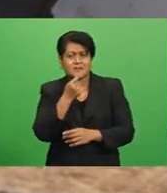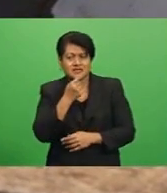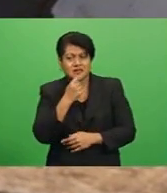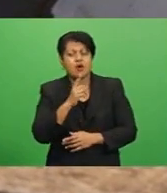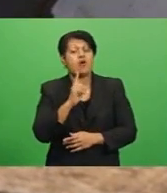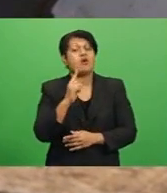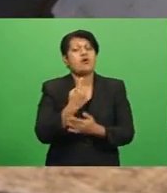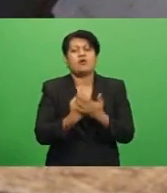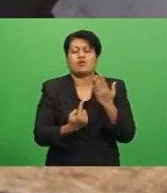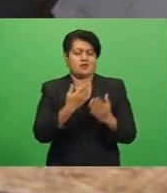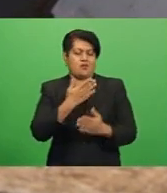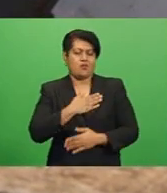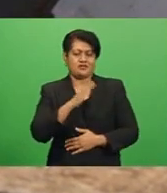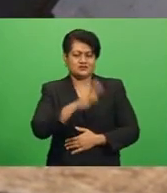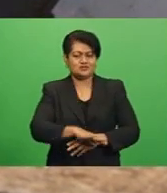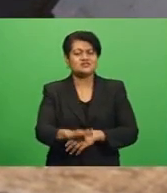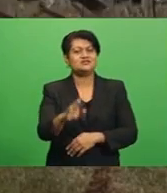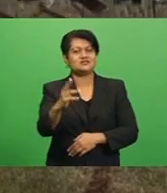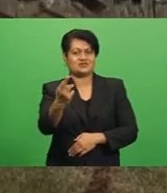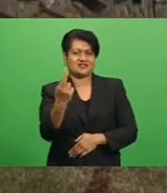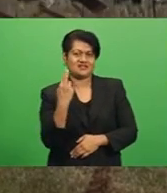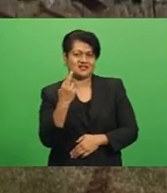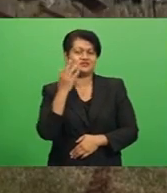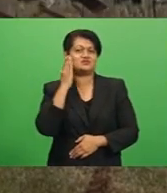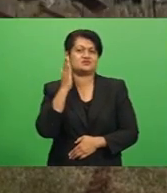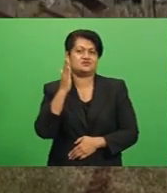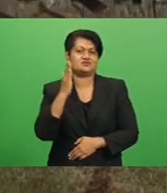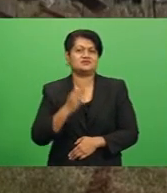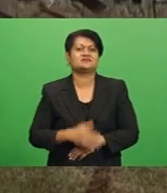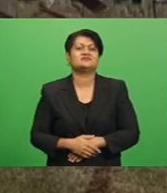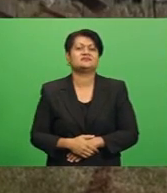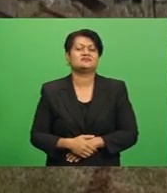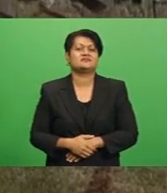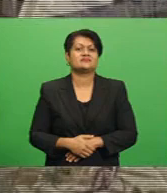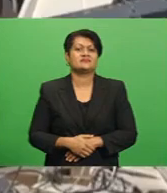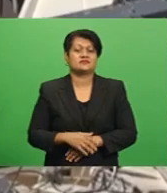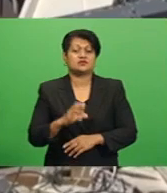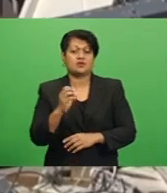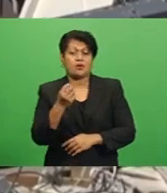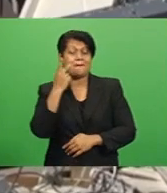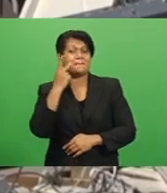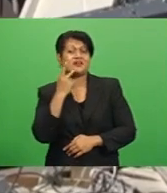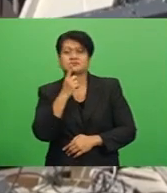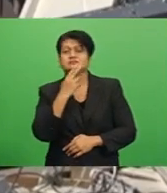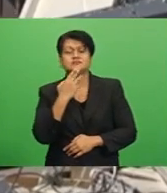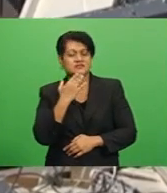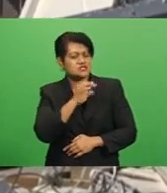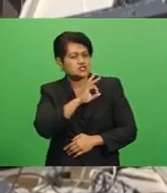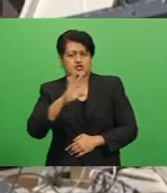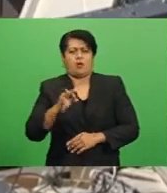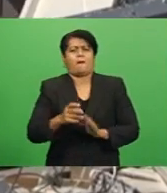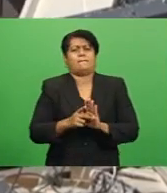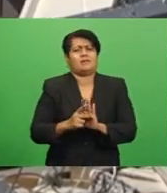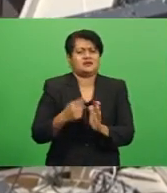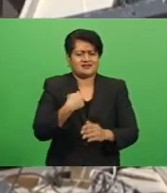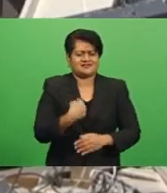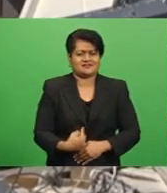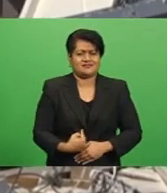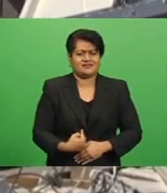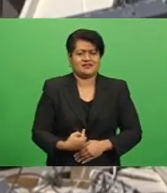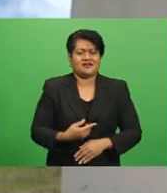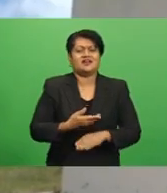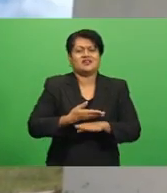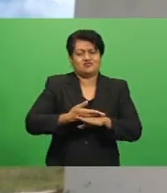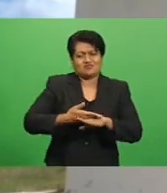to schools, and of course there's a lot of assistance provided. So to the parents, please don't pressure yourself. This is the time to rebuild your